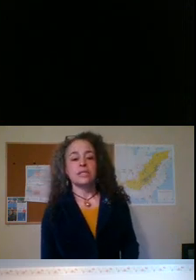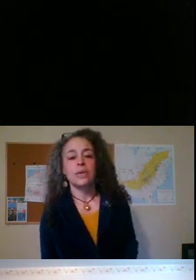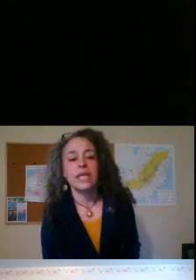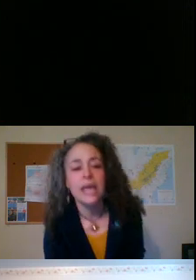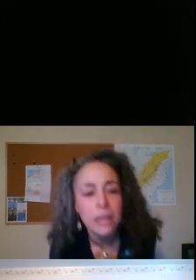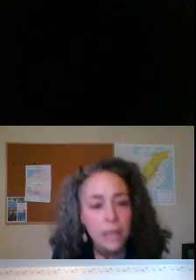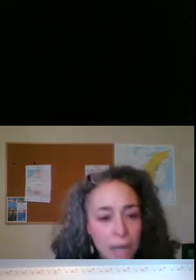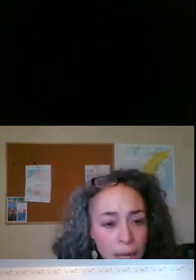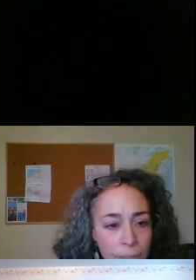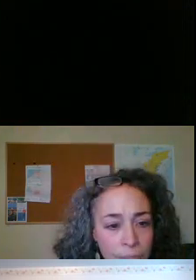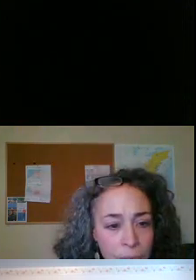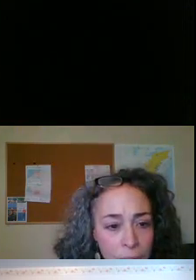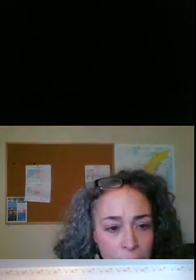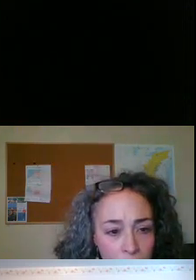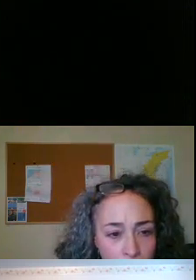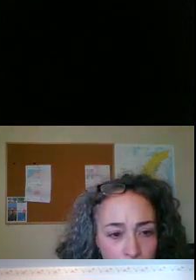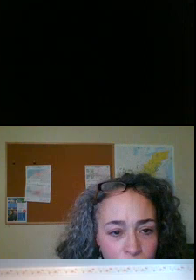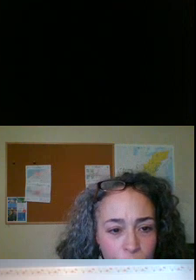180,000. So again,